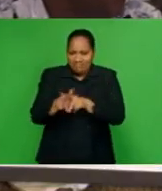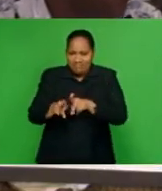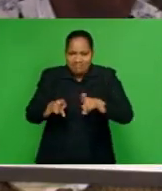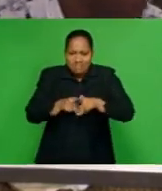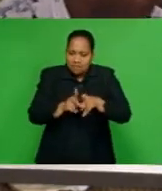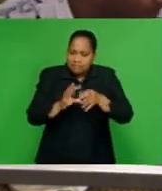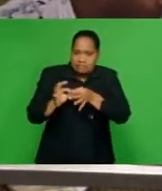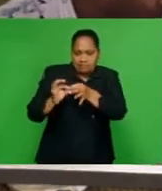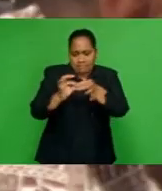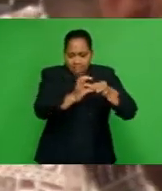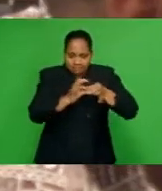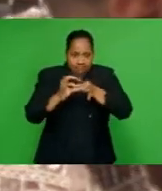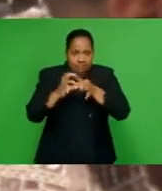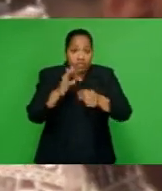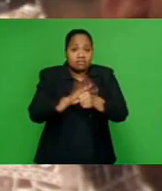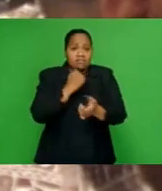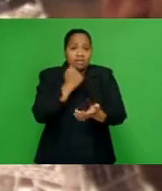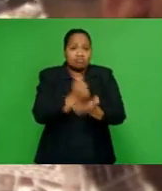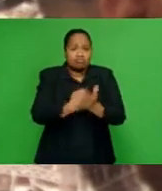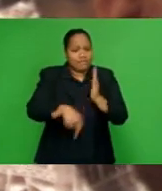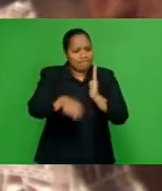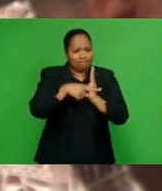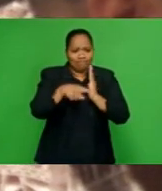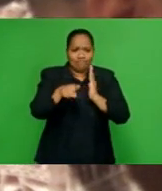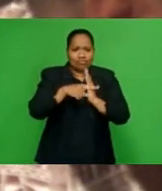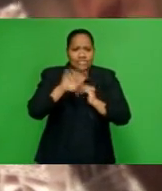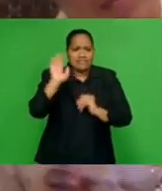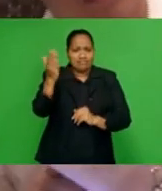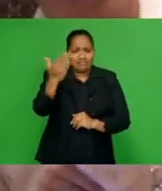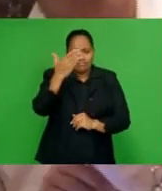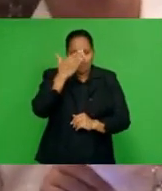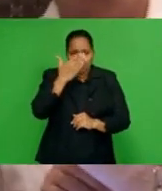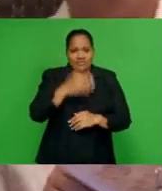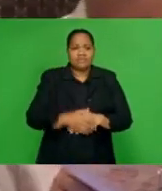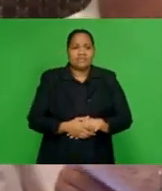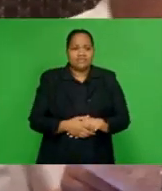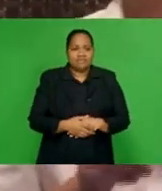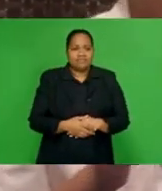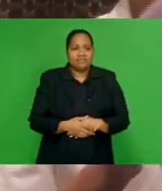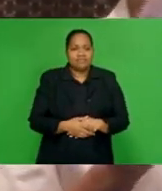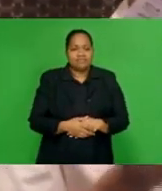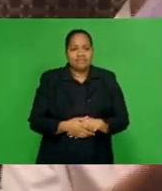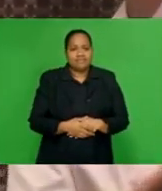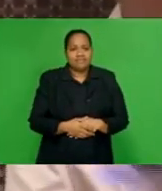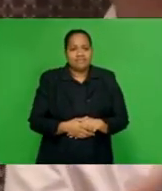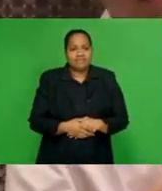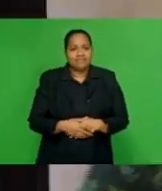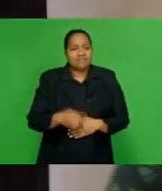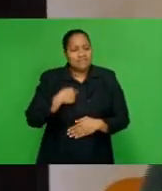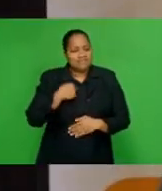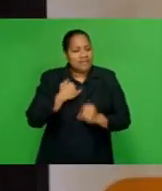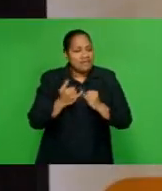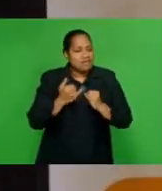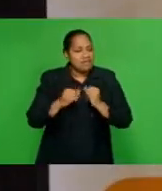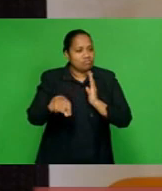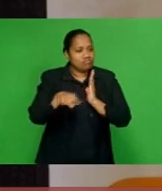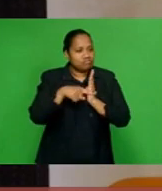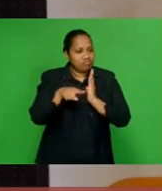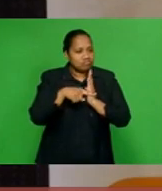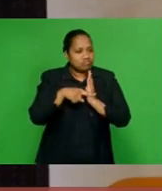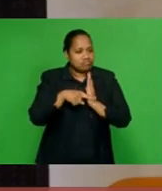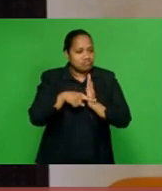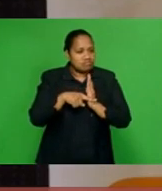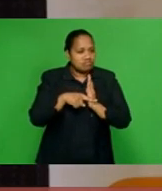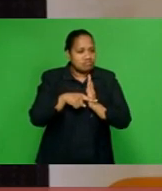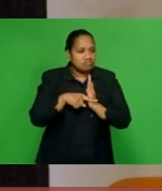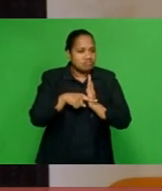together and ensure a positive outcome regardless of the expected contraction. I'm very positive that we will rebound next year. The